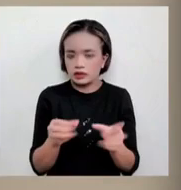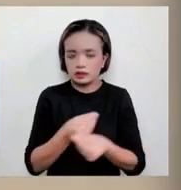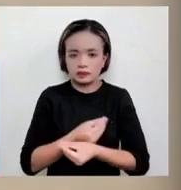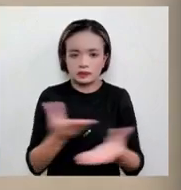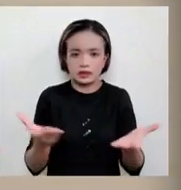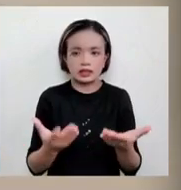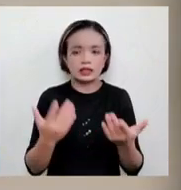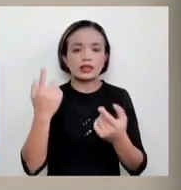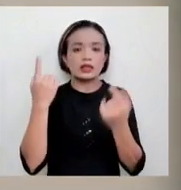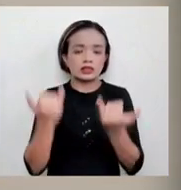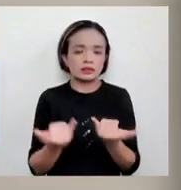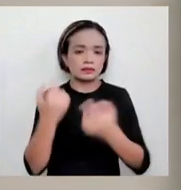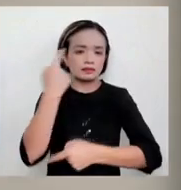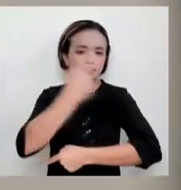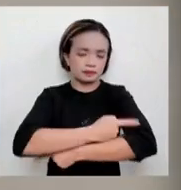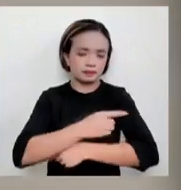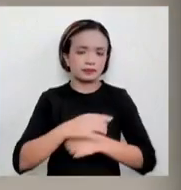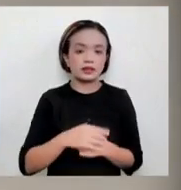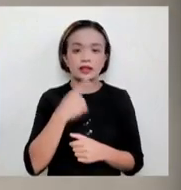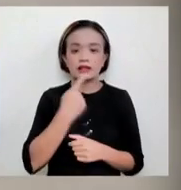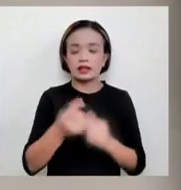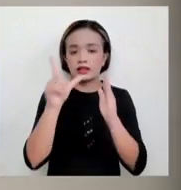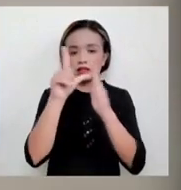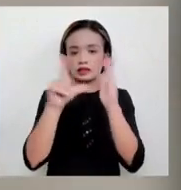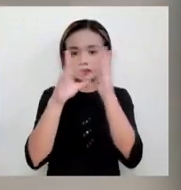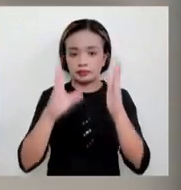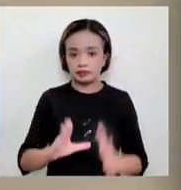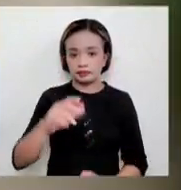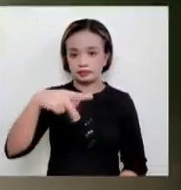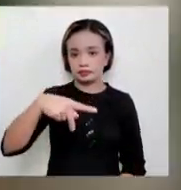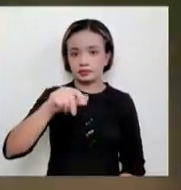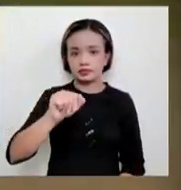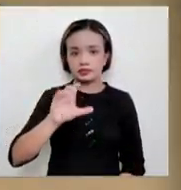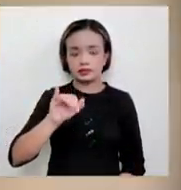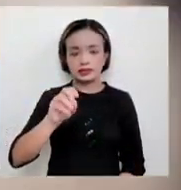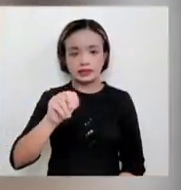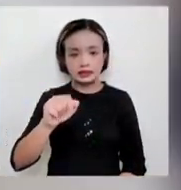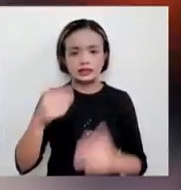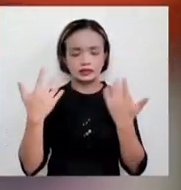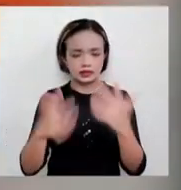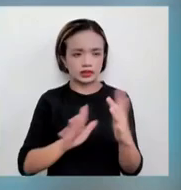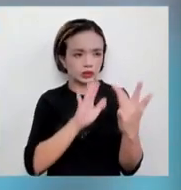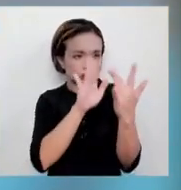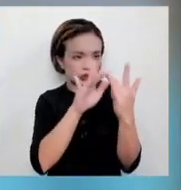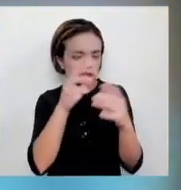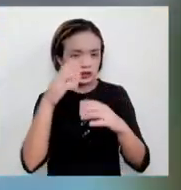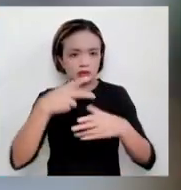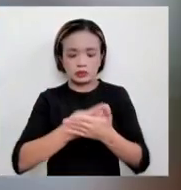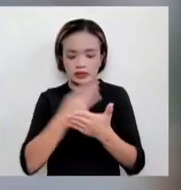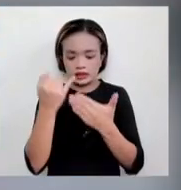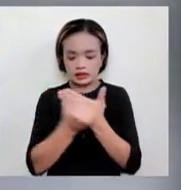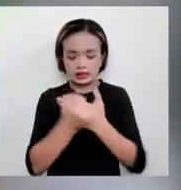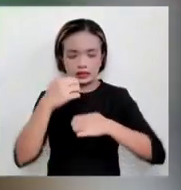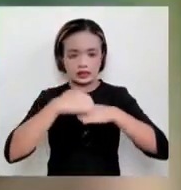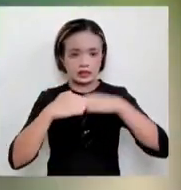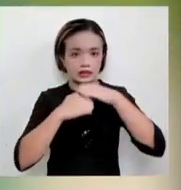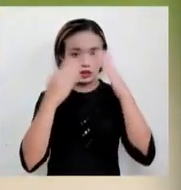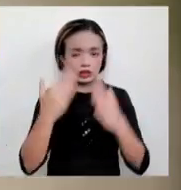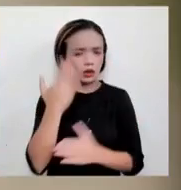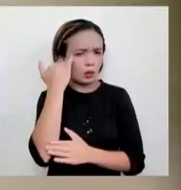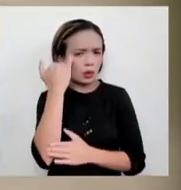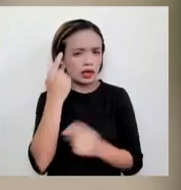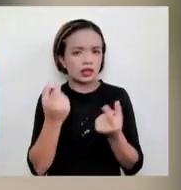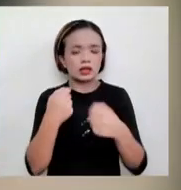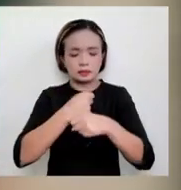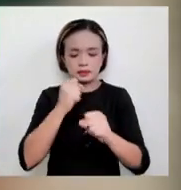day. According to Attorney Pasiona, they have already coordinated with the project engineer to be able to make a temporary bridge for the